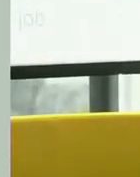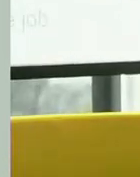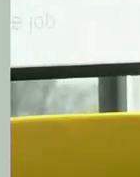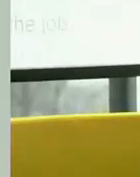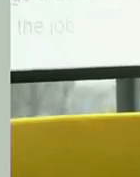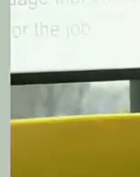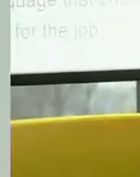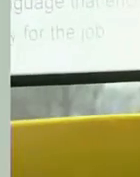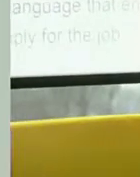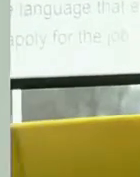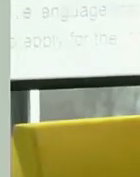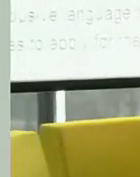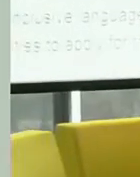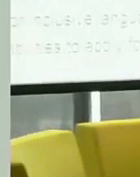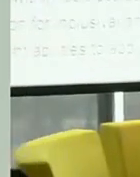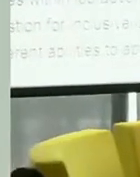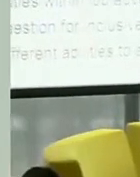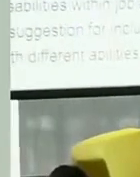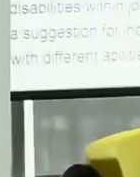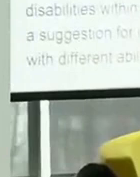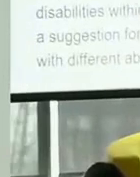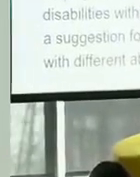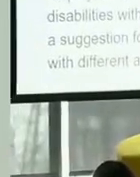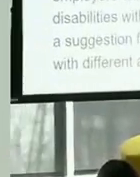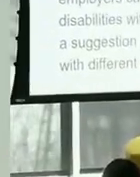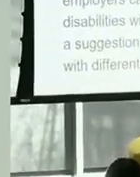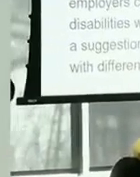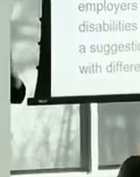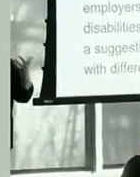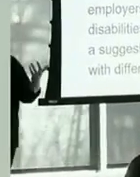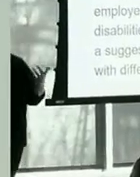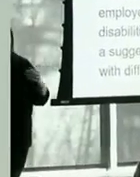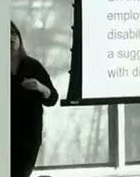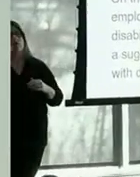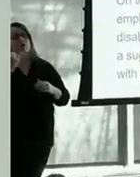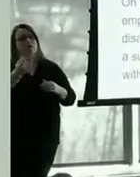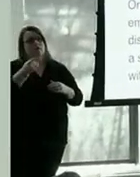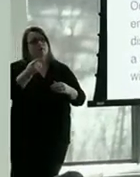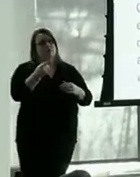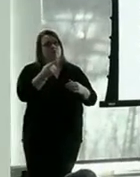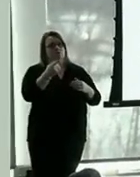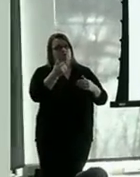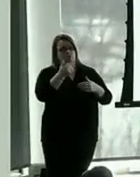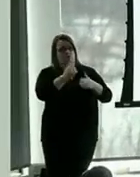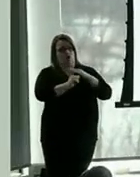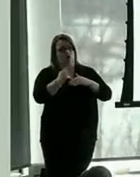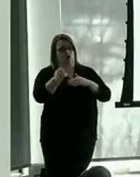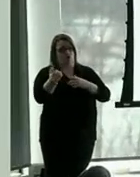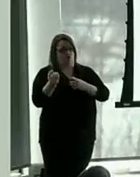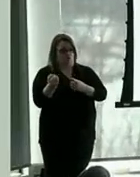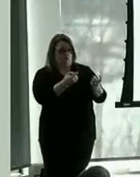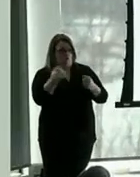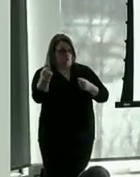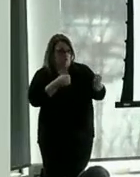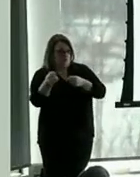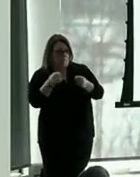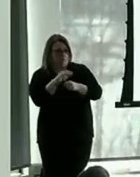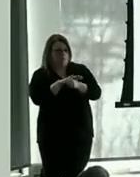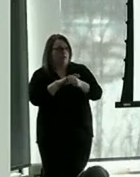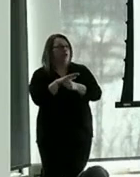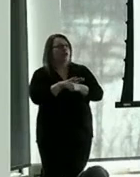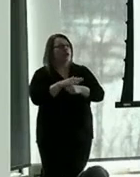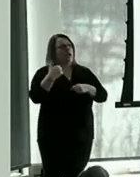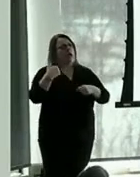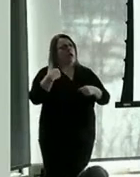And I'll just mention that if you go to the recruitment section, it has things such as